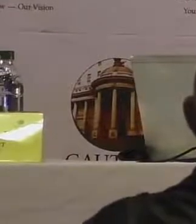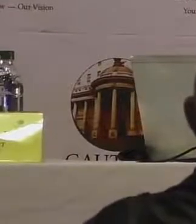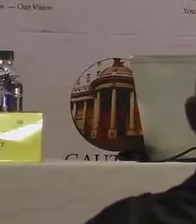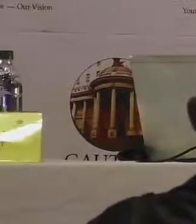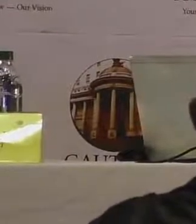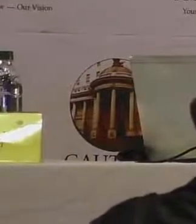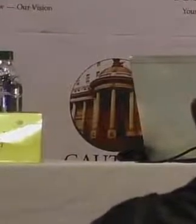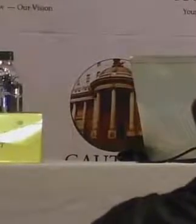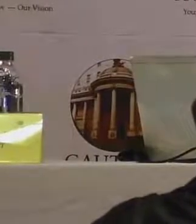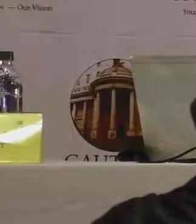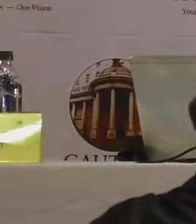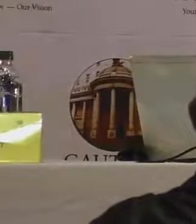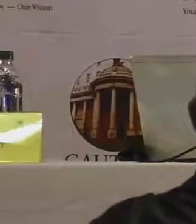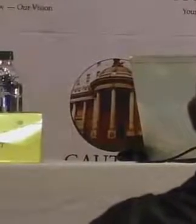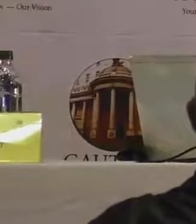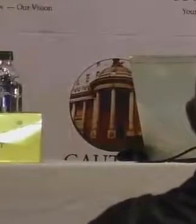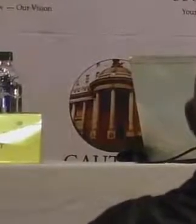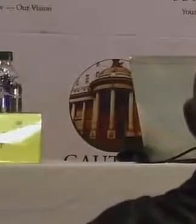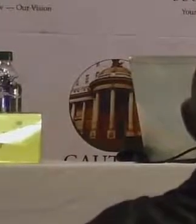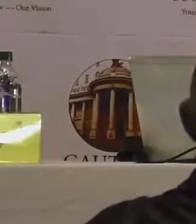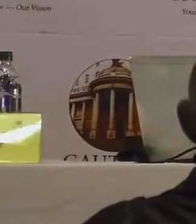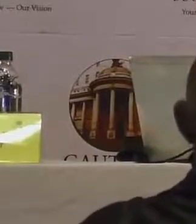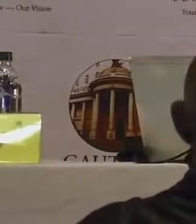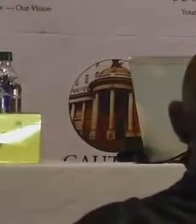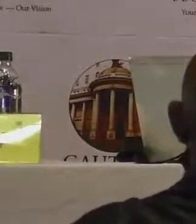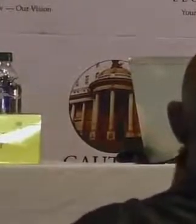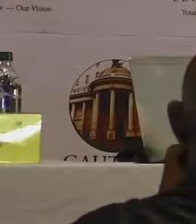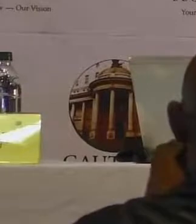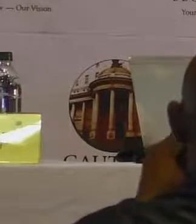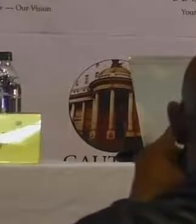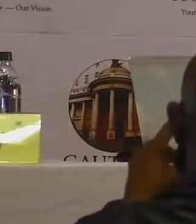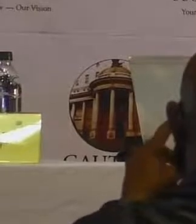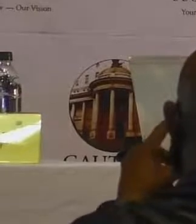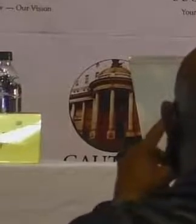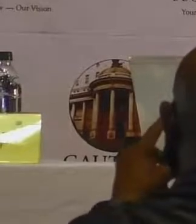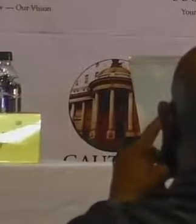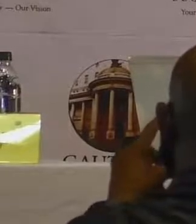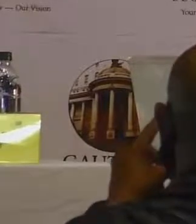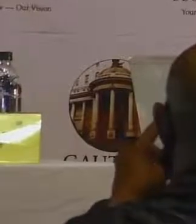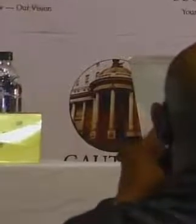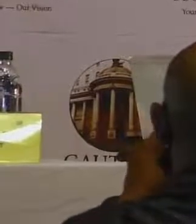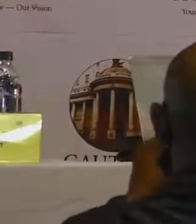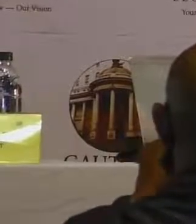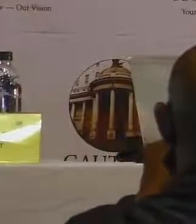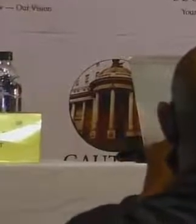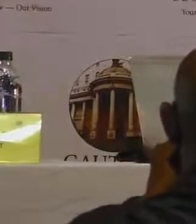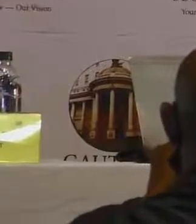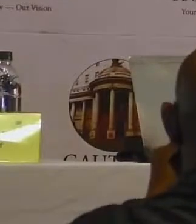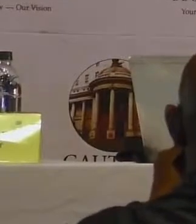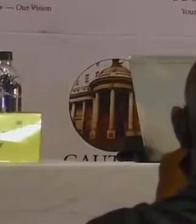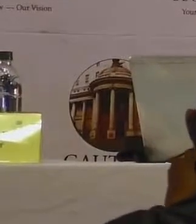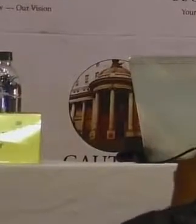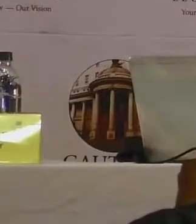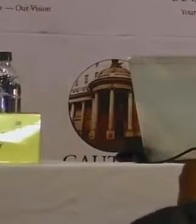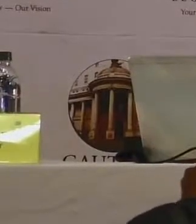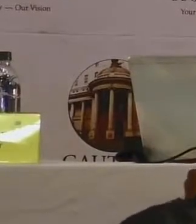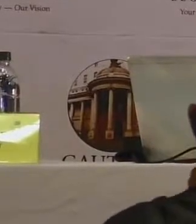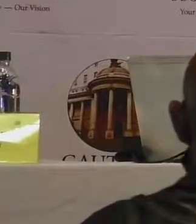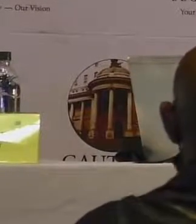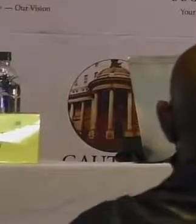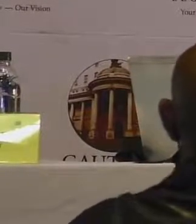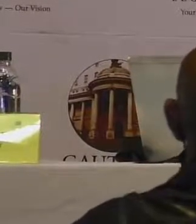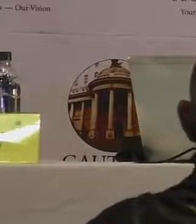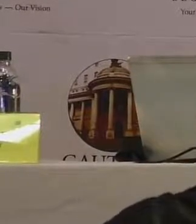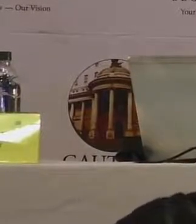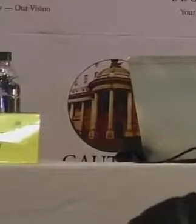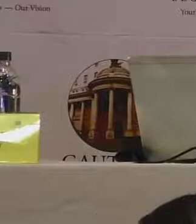Center, which is also a facility that has not been complete. And on those two specific projects, the